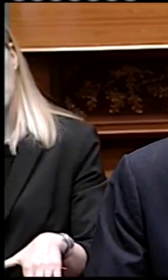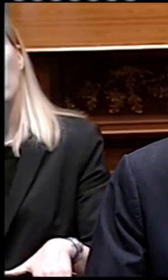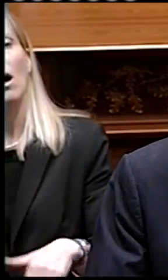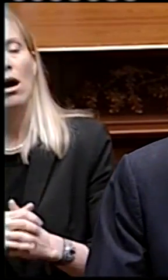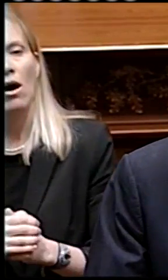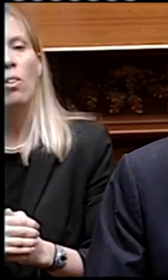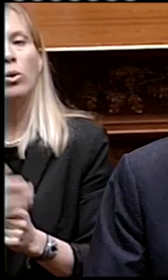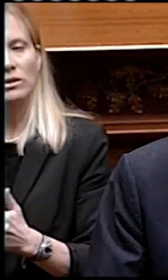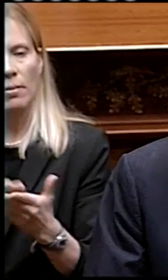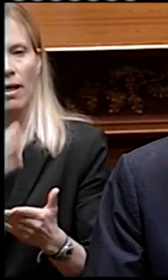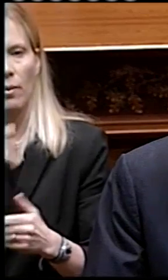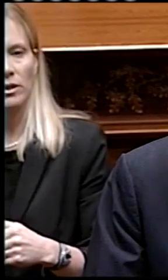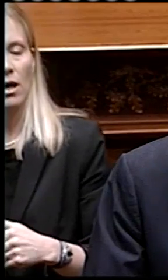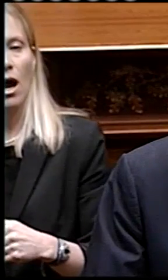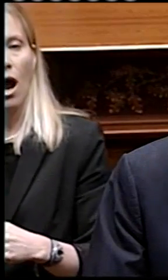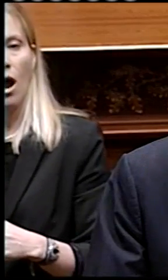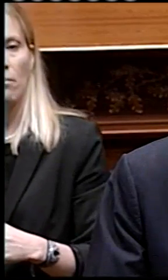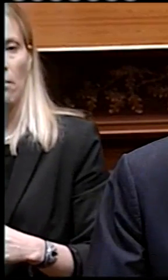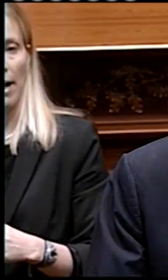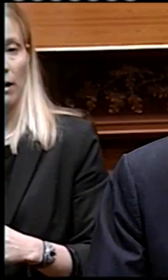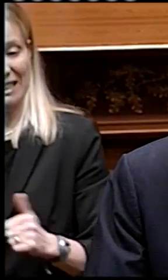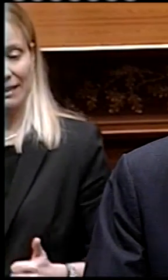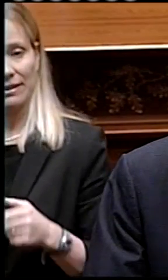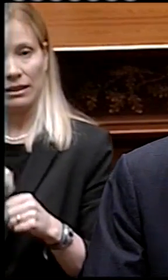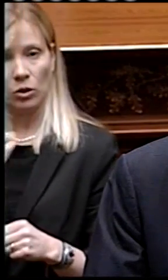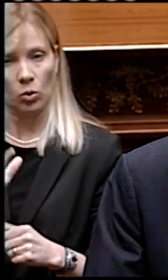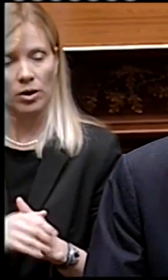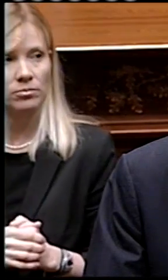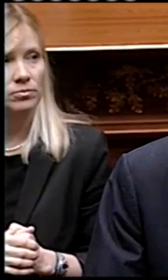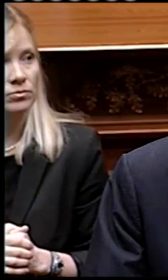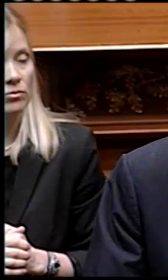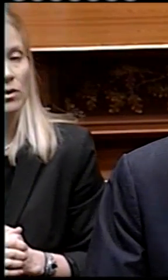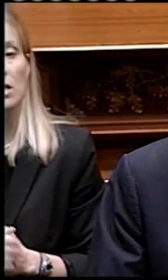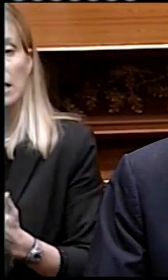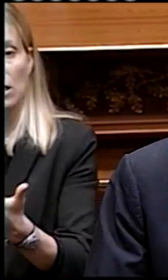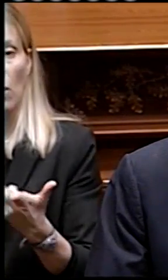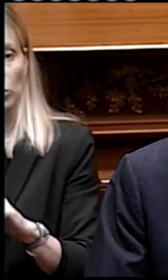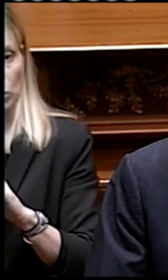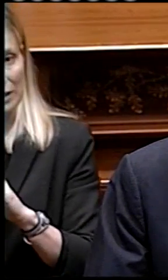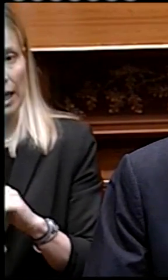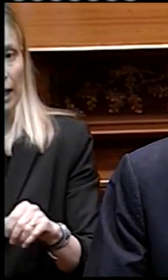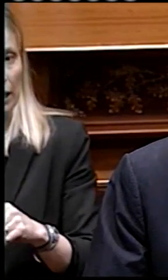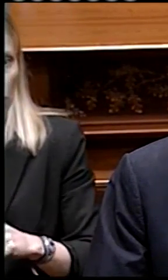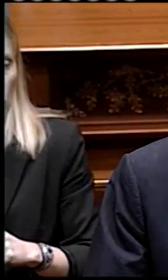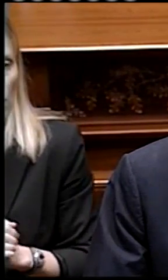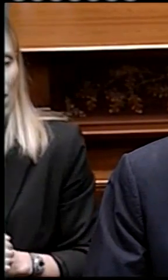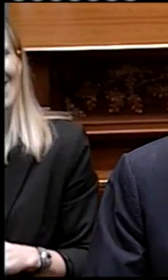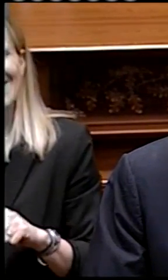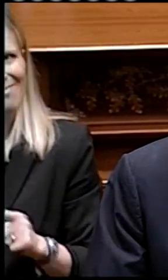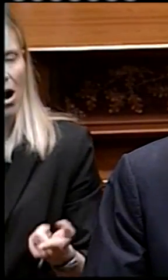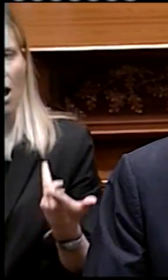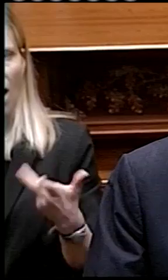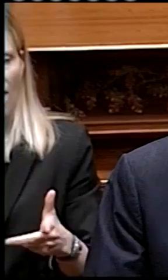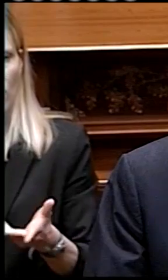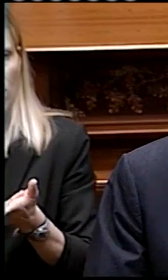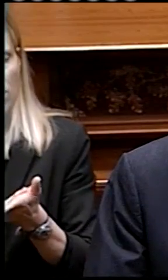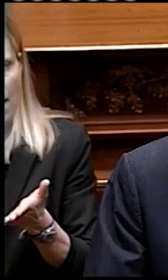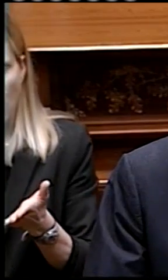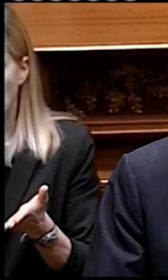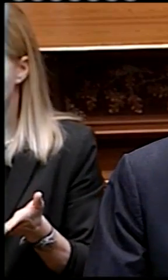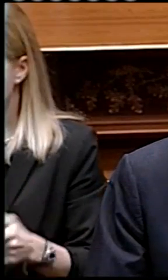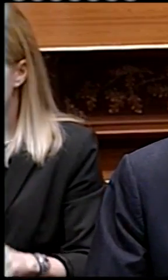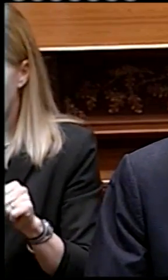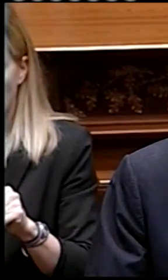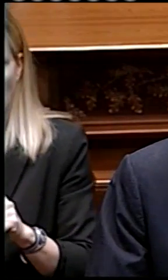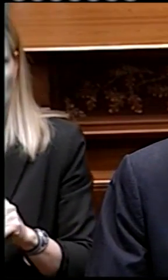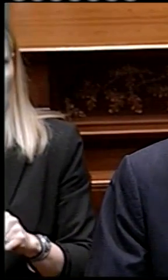ones. Michael lives in Illinois, and he wants to stay here. But after getting laid off, he couldn't